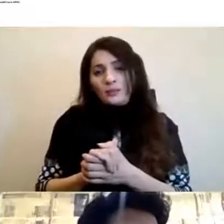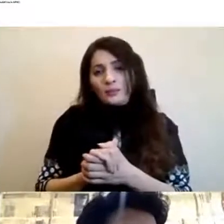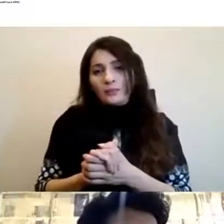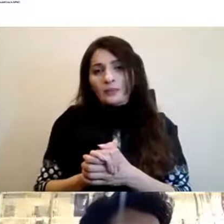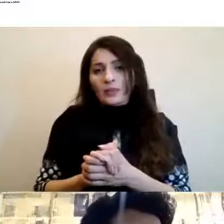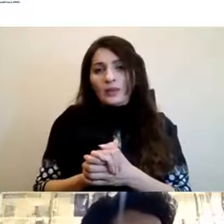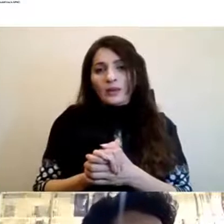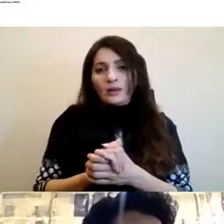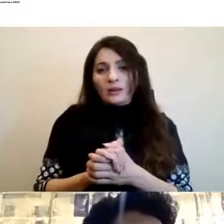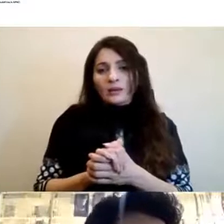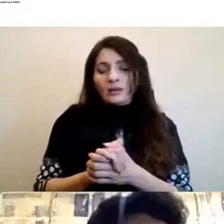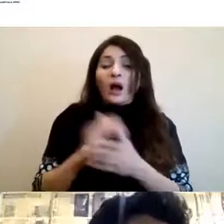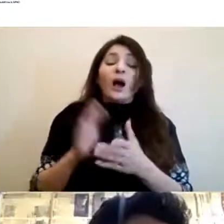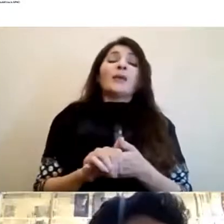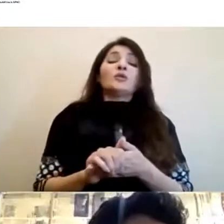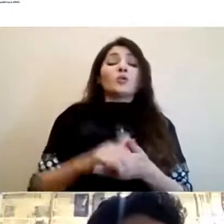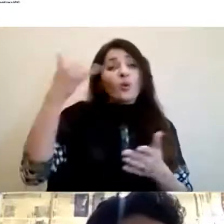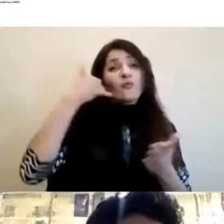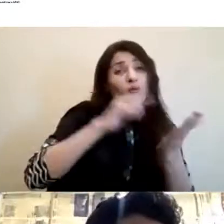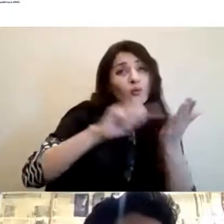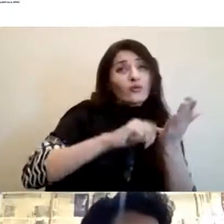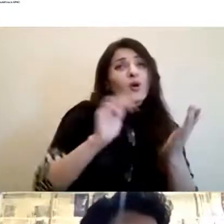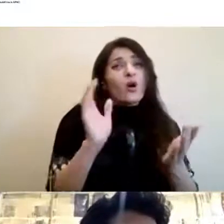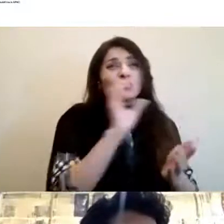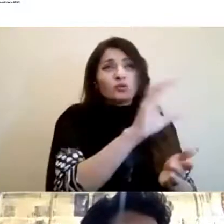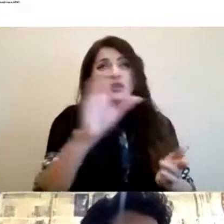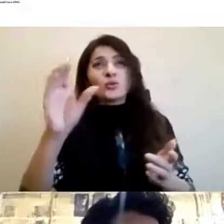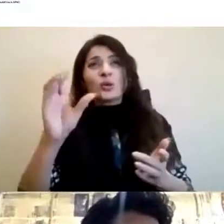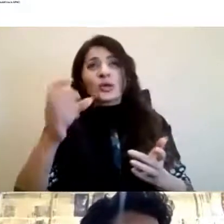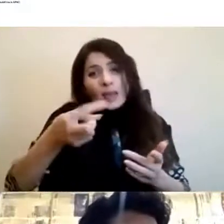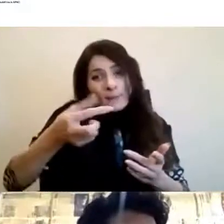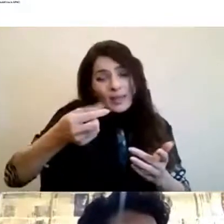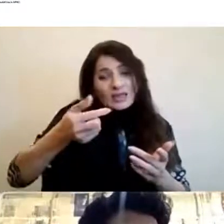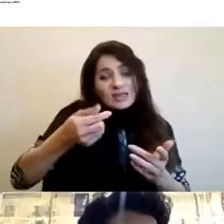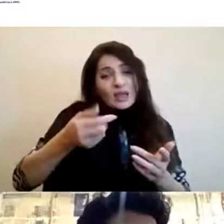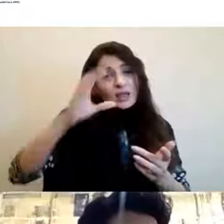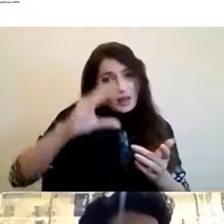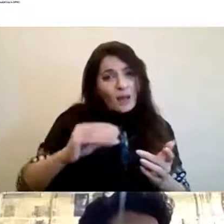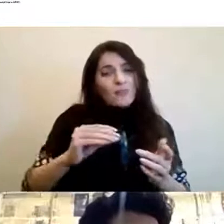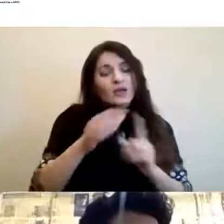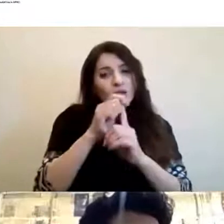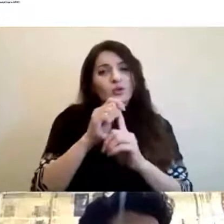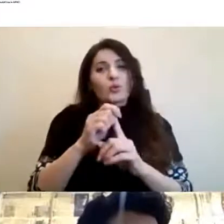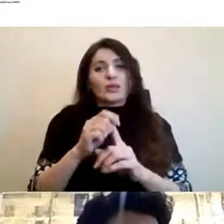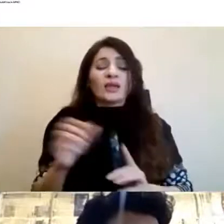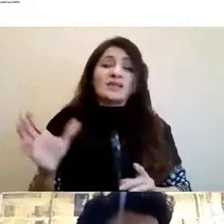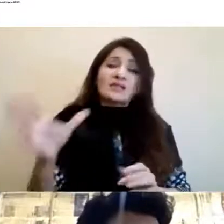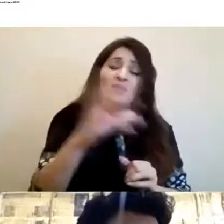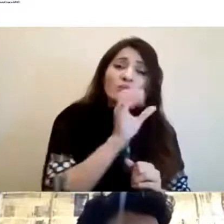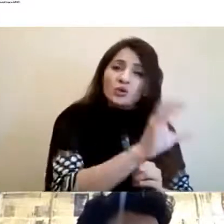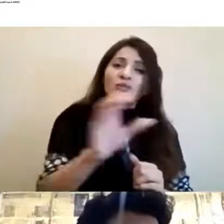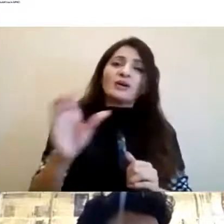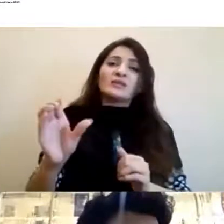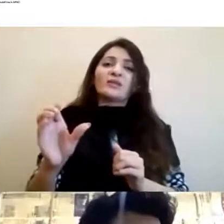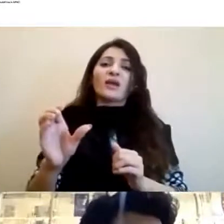address affordability of devices, we also need to ensure that all devices, even those which are really low